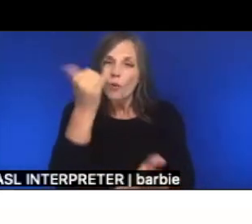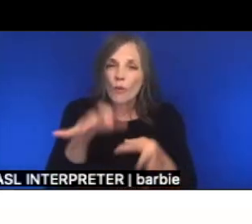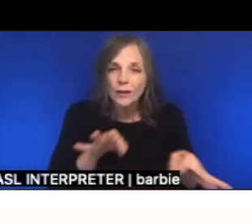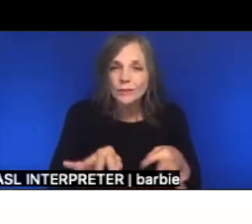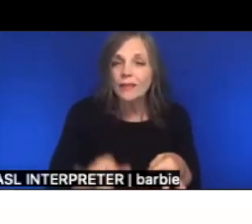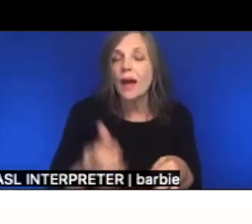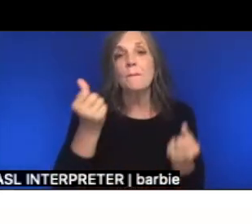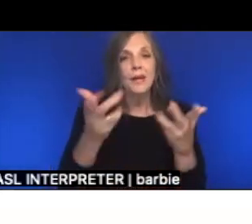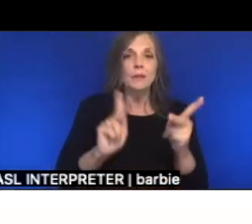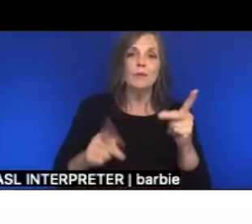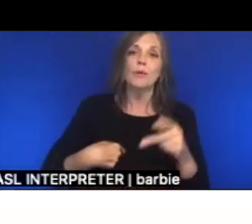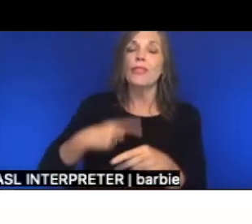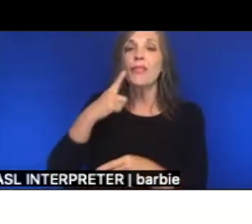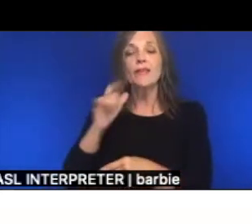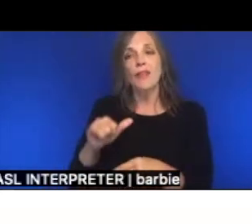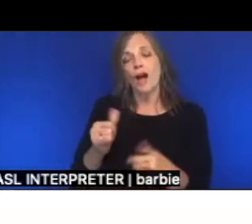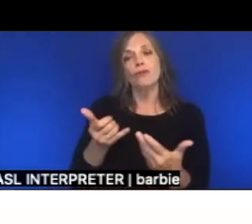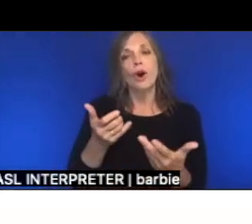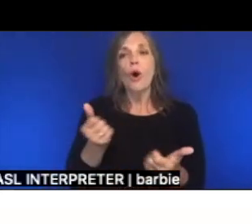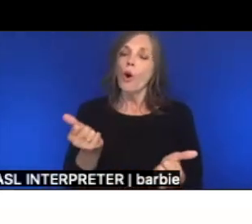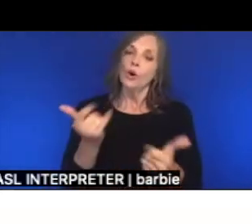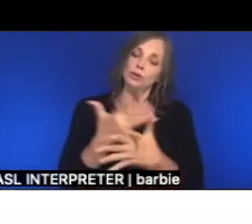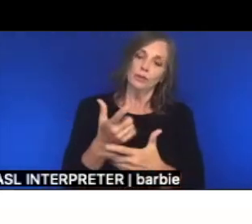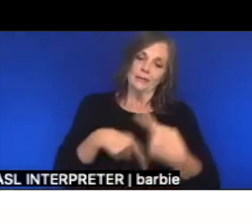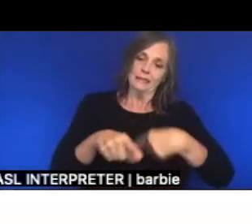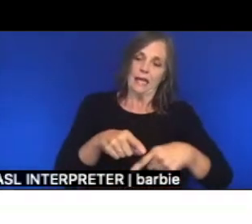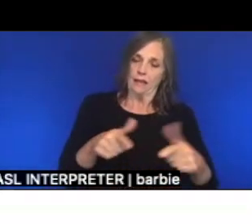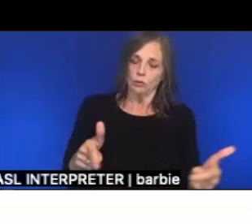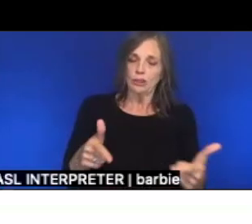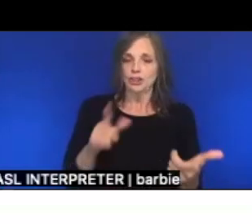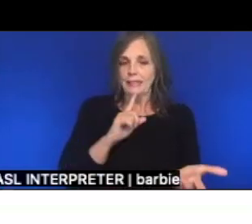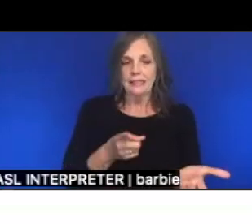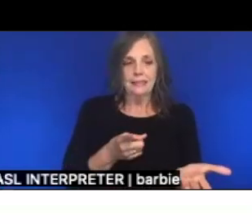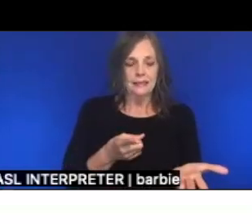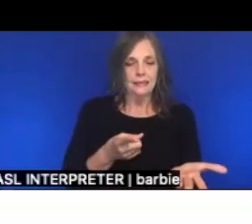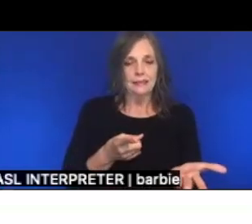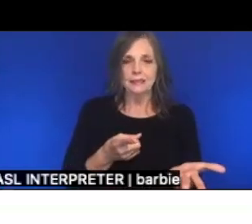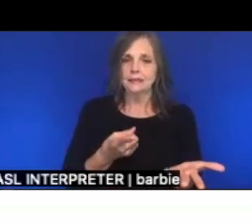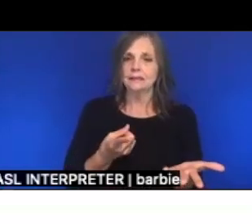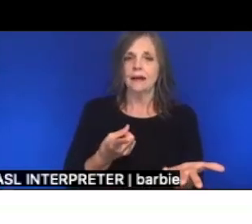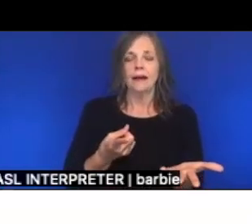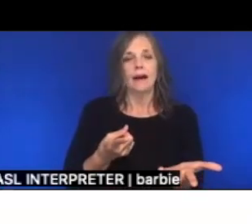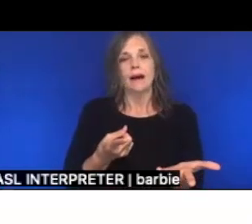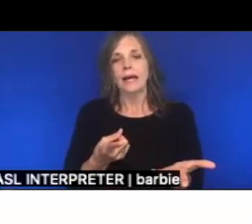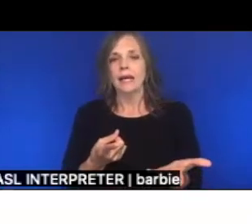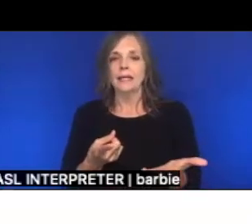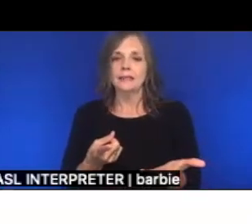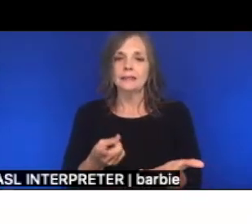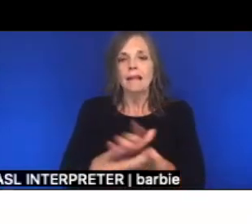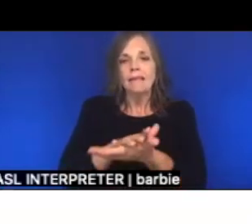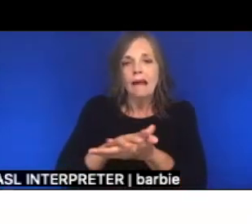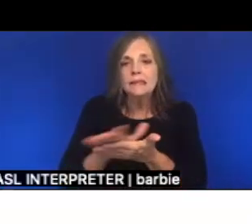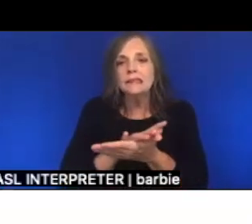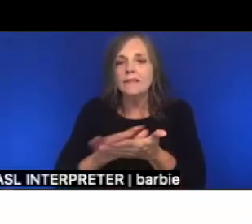that German Sign Language is the signification, like with the hands, with the signs